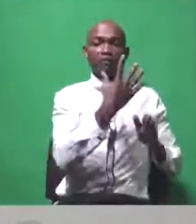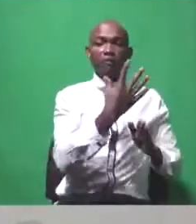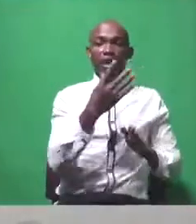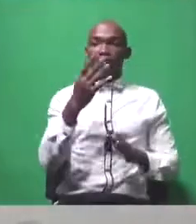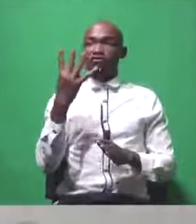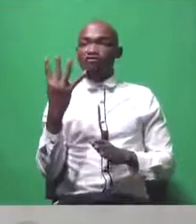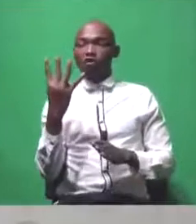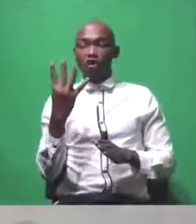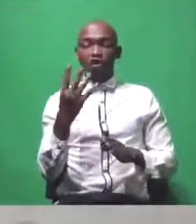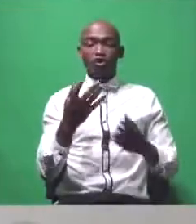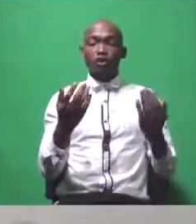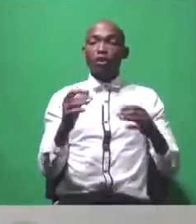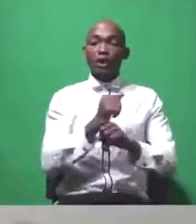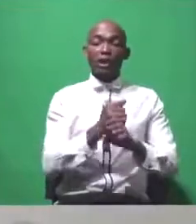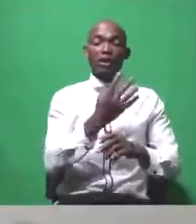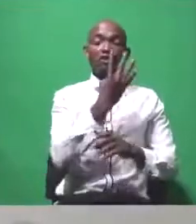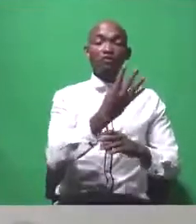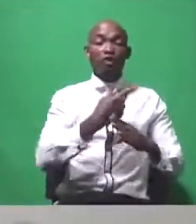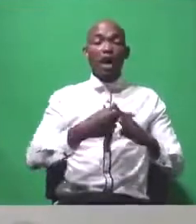654. You got